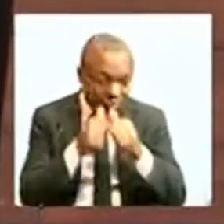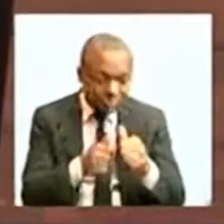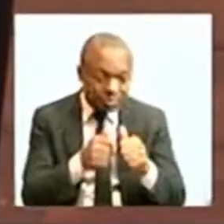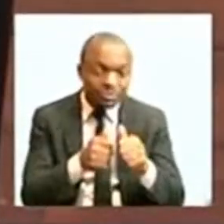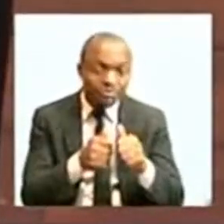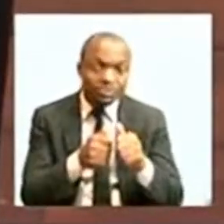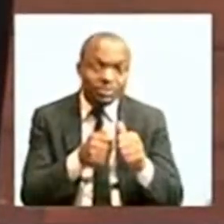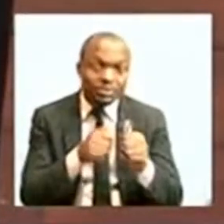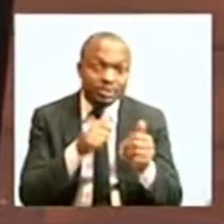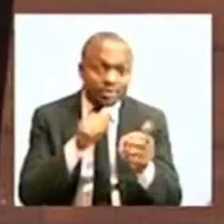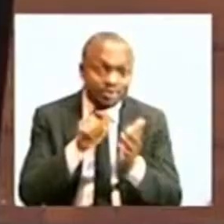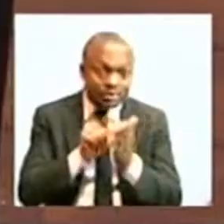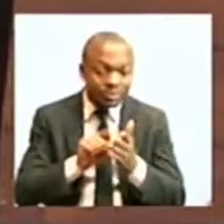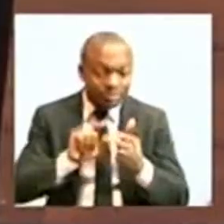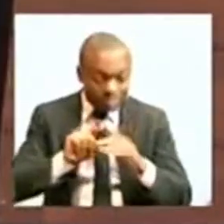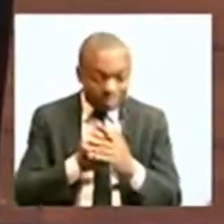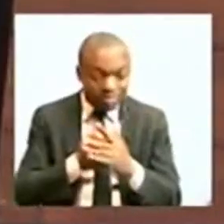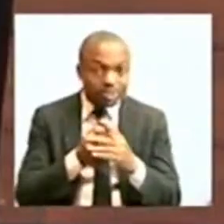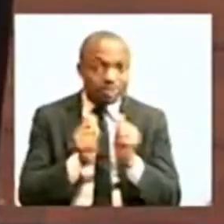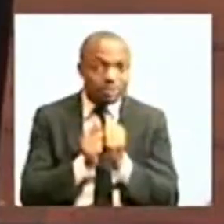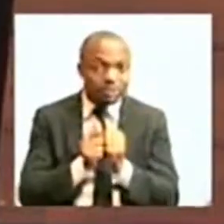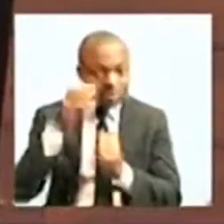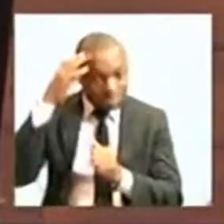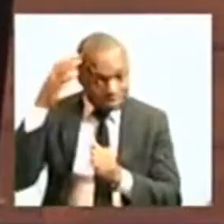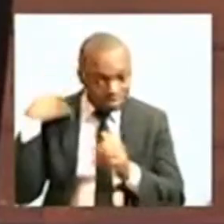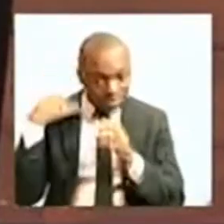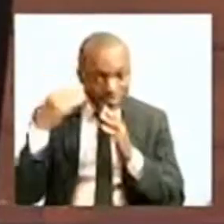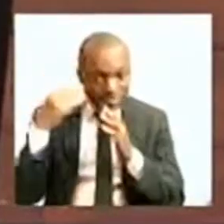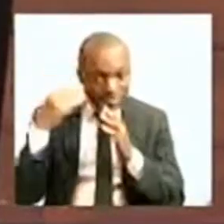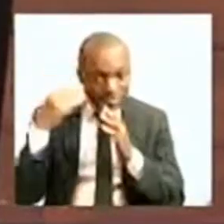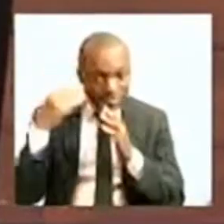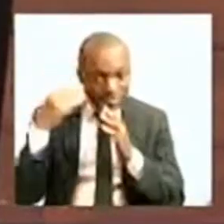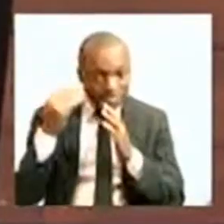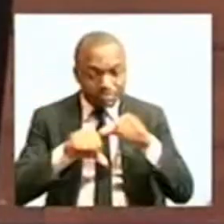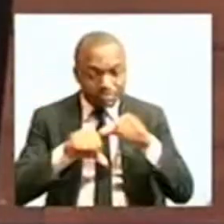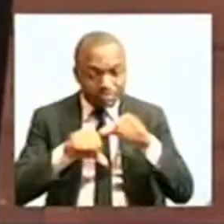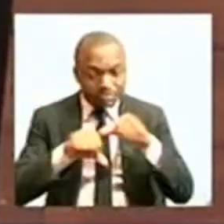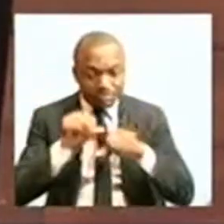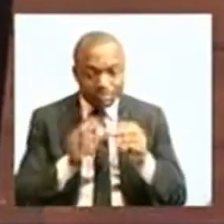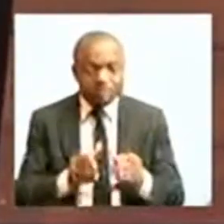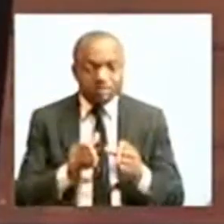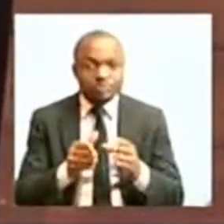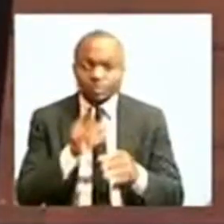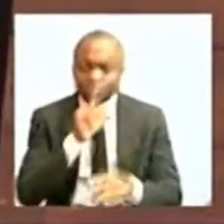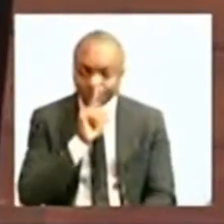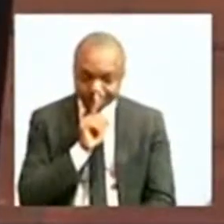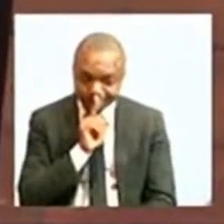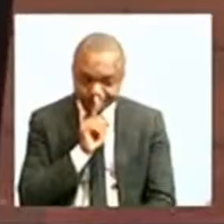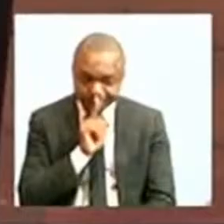with your officers. When we ask internal auditors at times, they keep quiet.